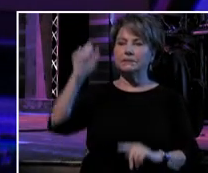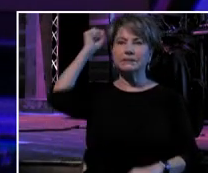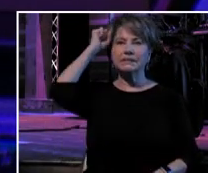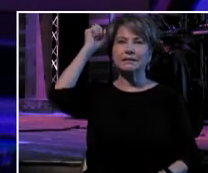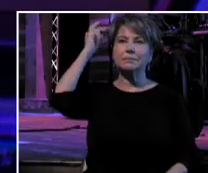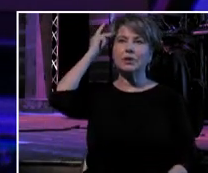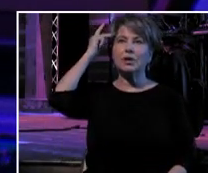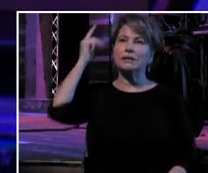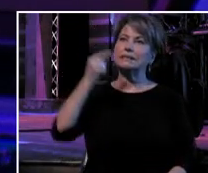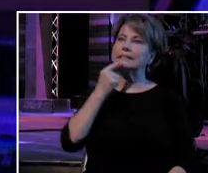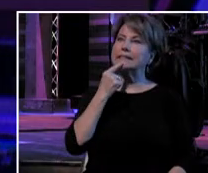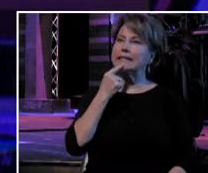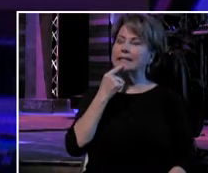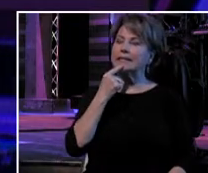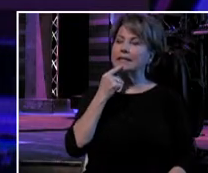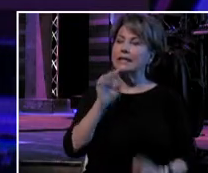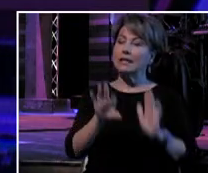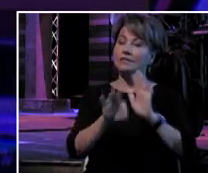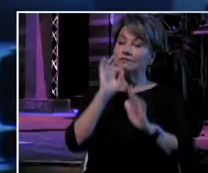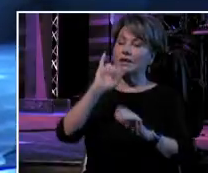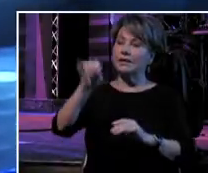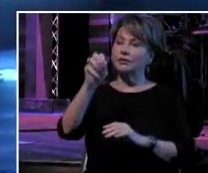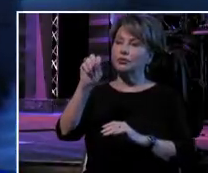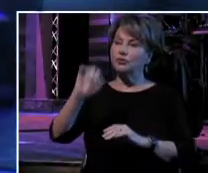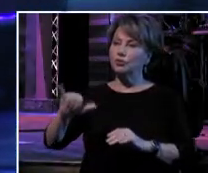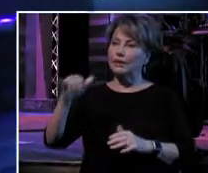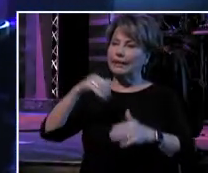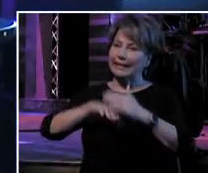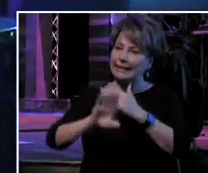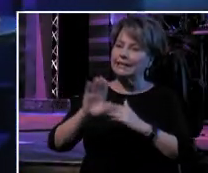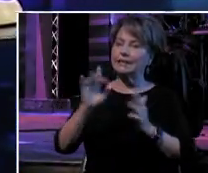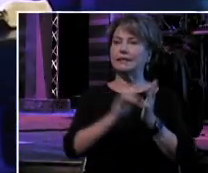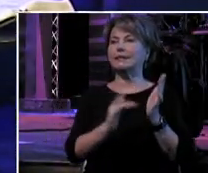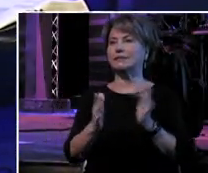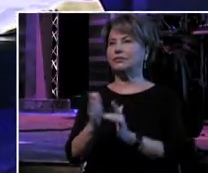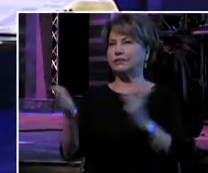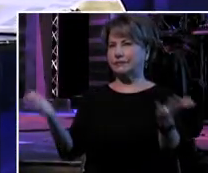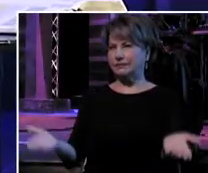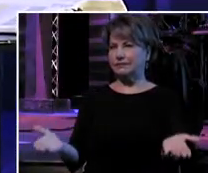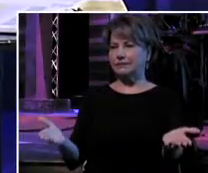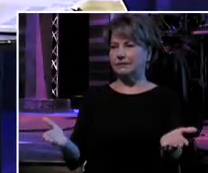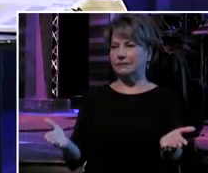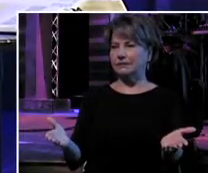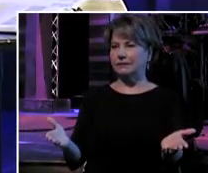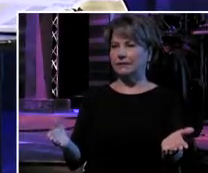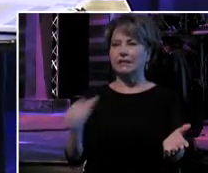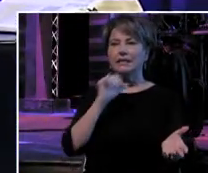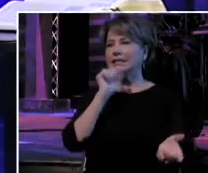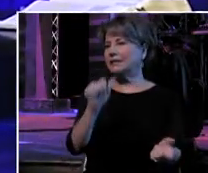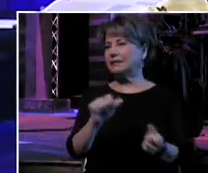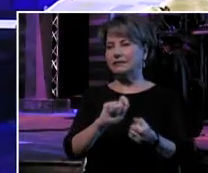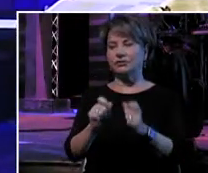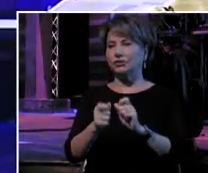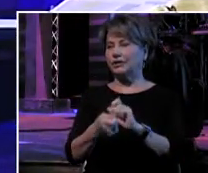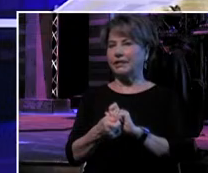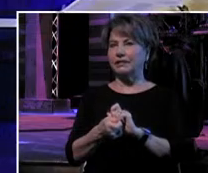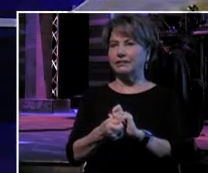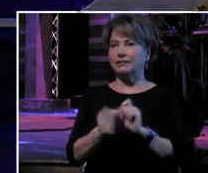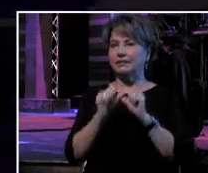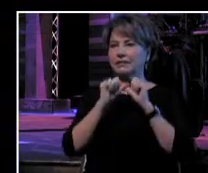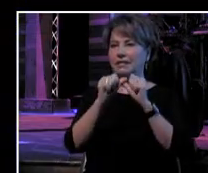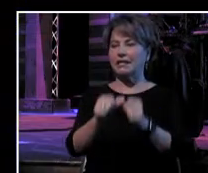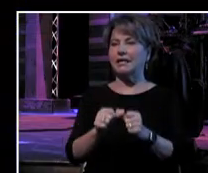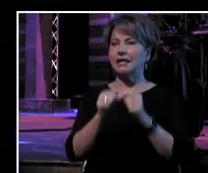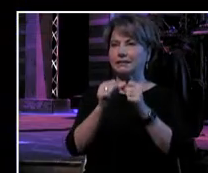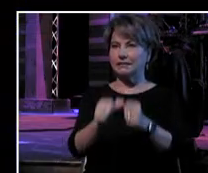no, find your joy in Jesus. He is going to be the one who's unshakable. He's going to be lasting.